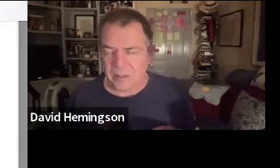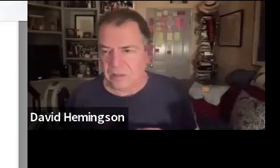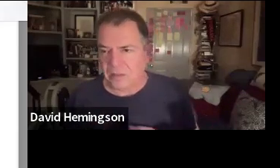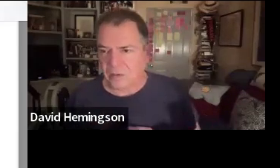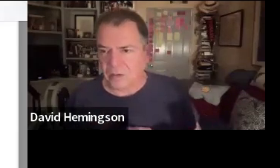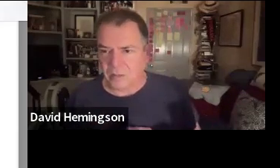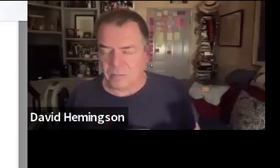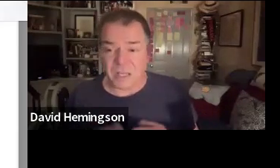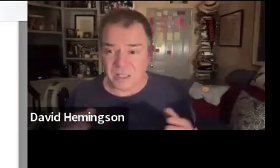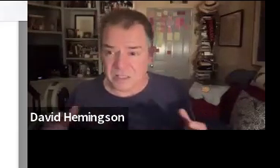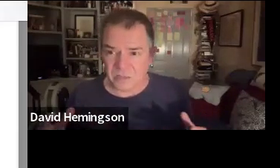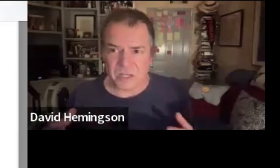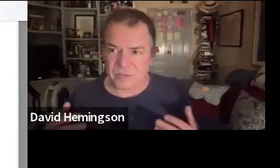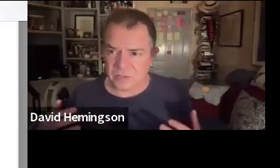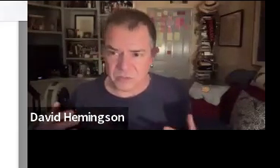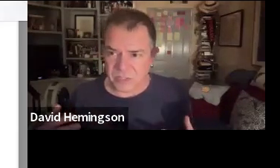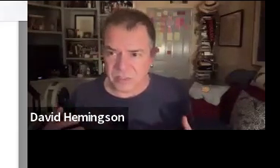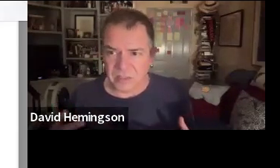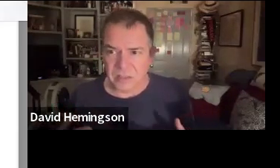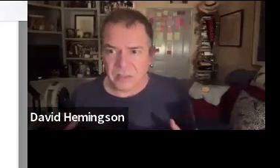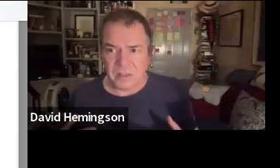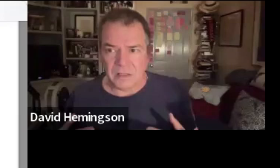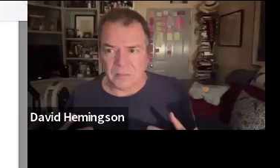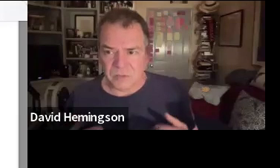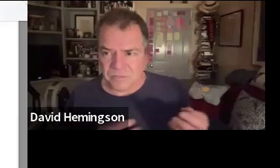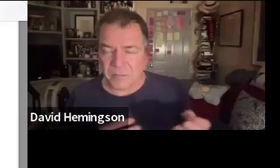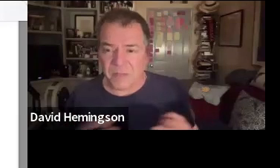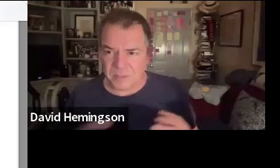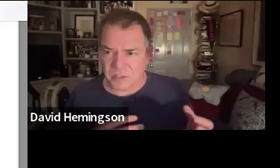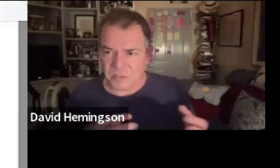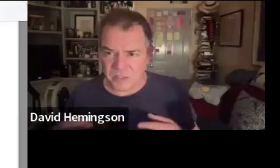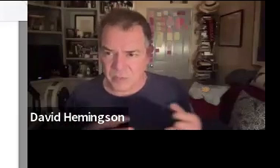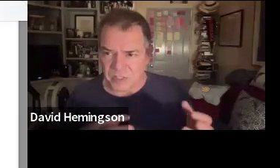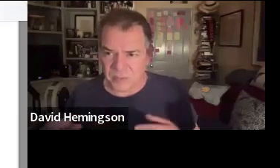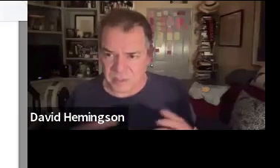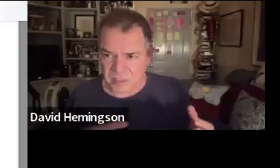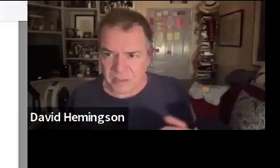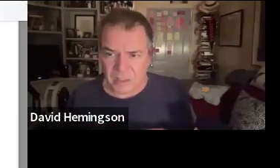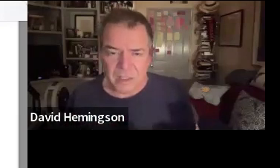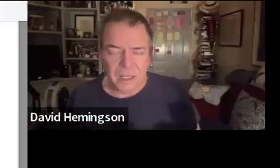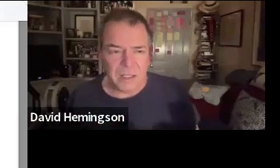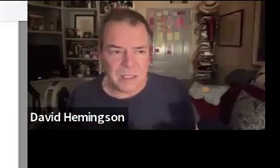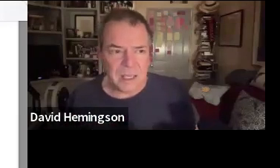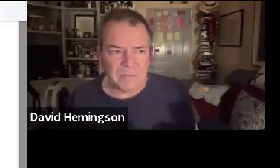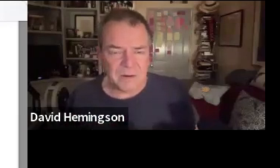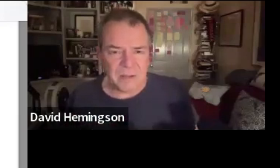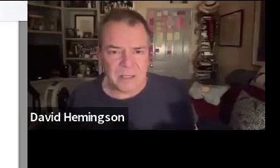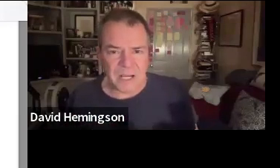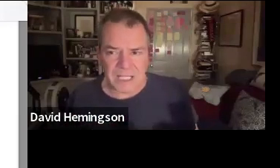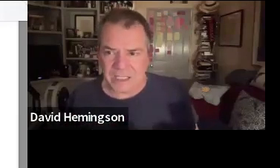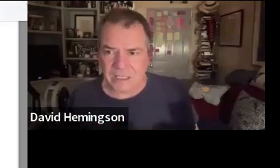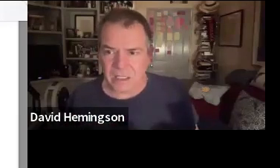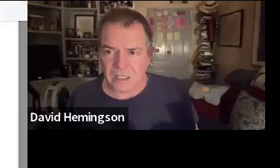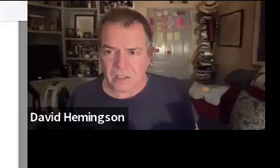Thackeray, Dickens, which I was also raised on. So he fed me these books when he was kind of raising me as a kid. And he had a